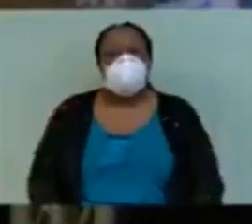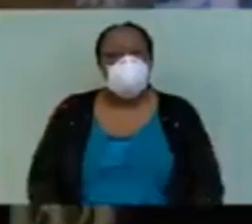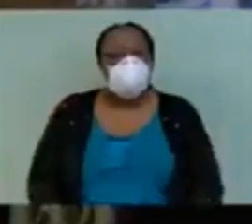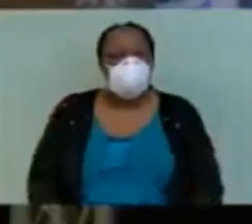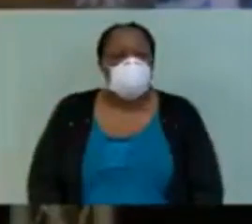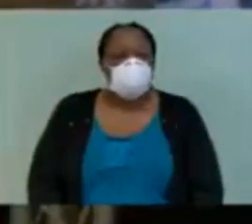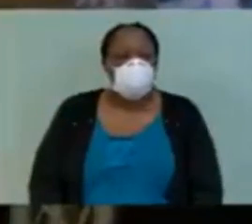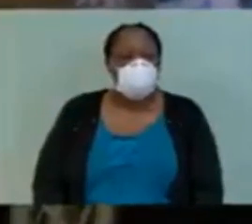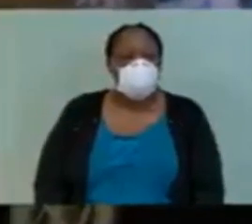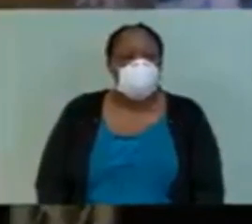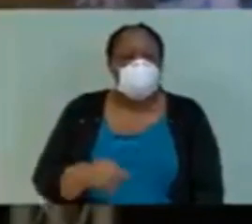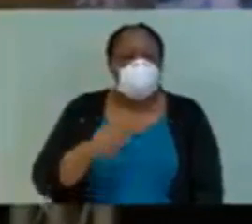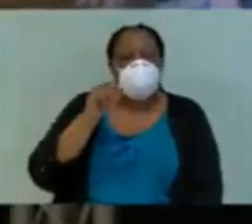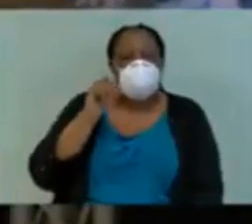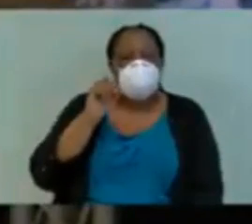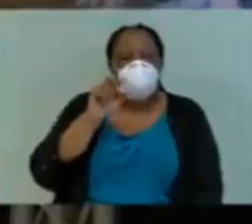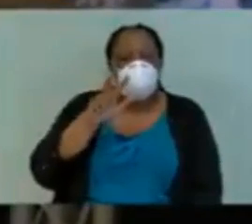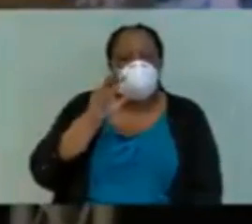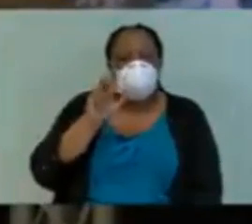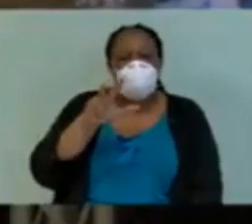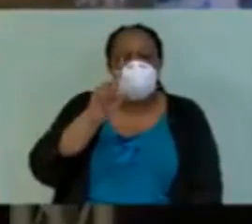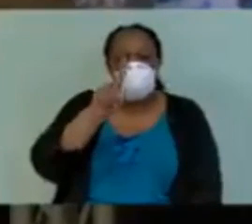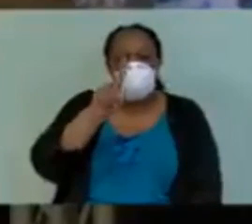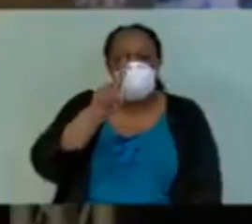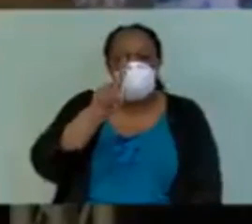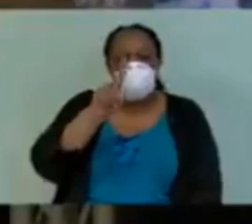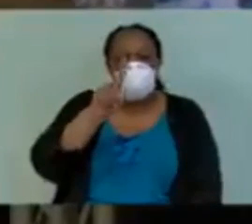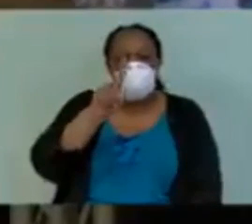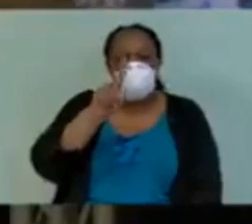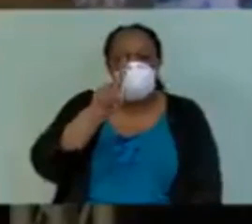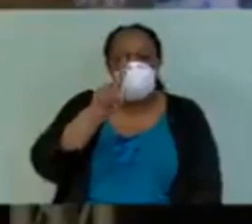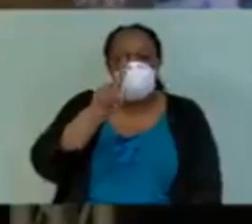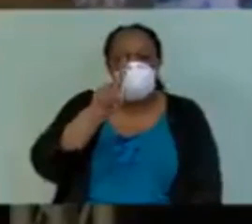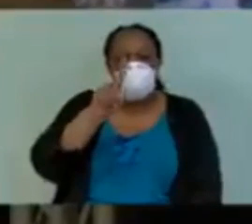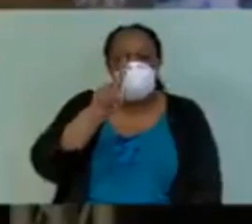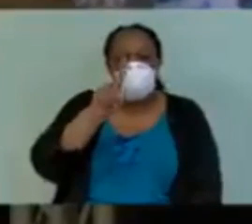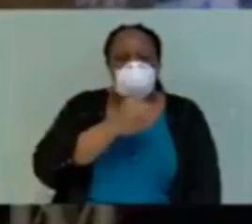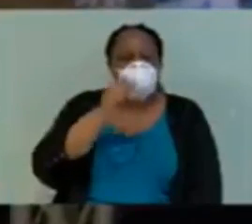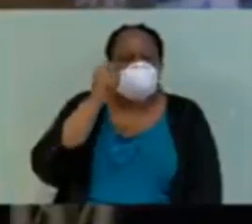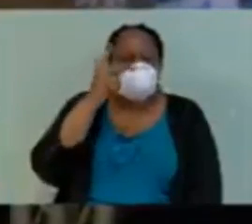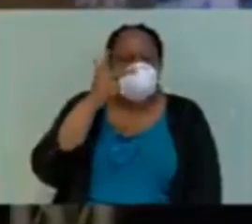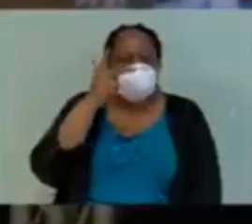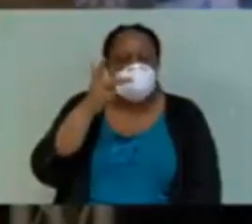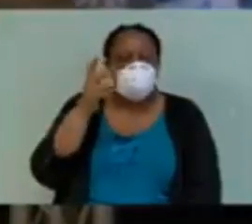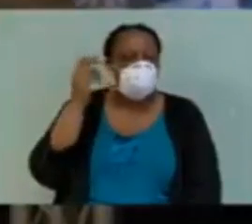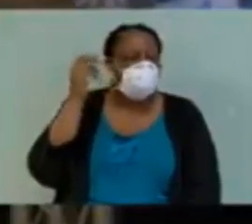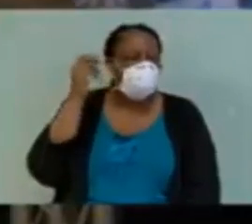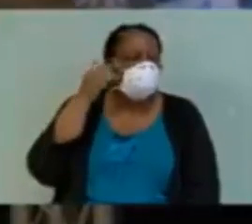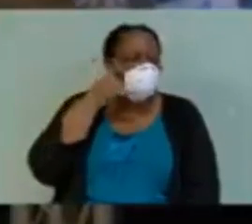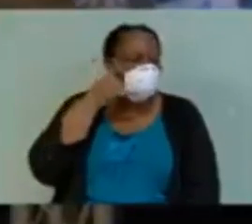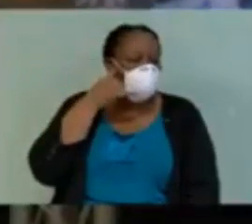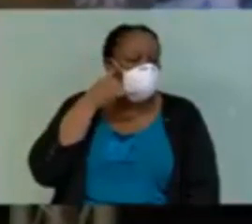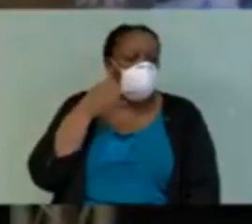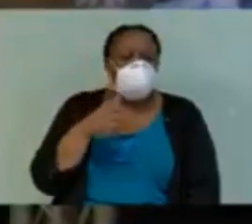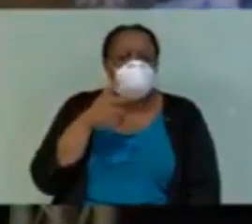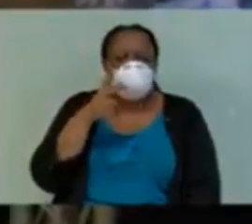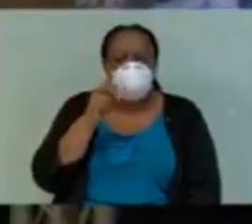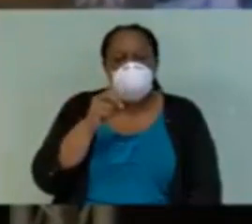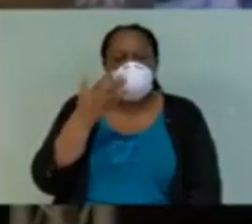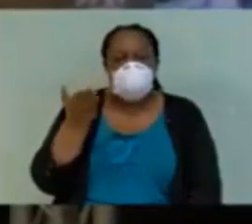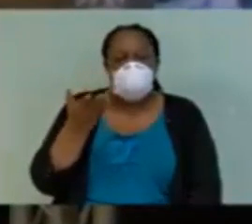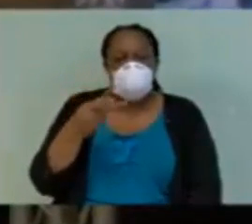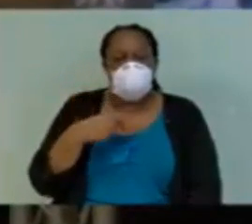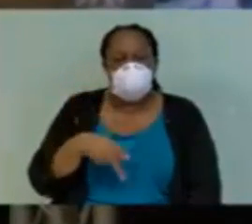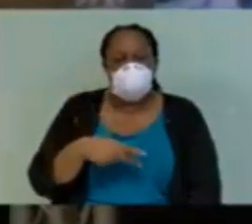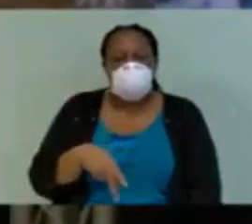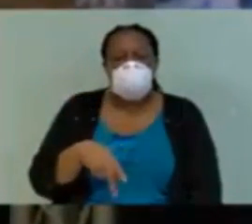the private security who assisted our police and defense force. Thank you, everyone. And I'm certain the parents of